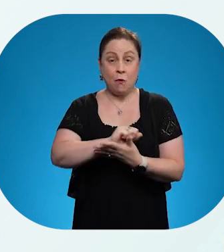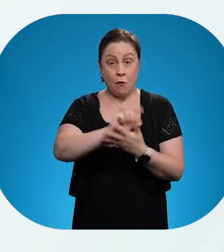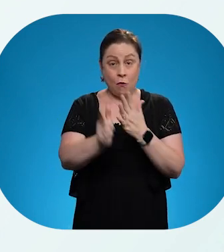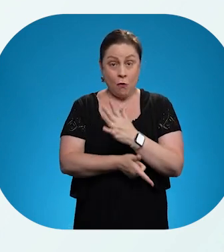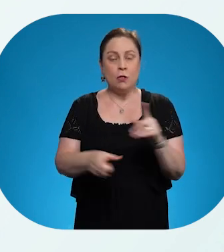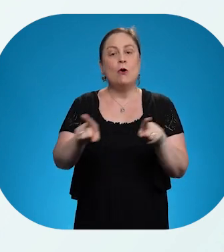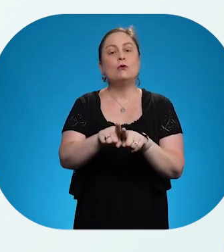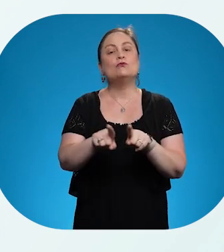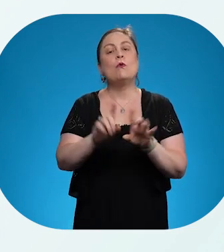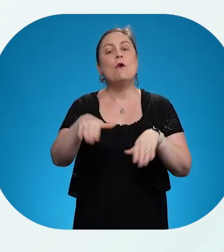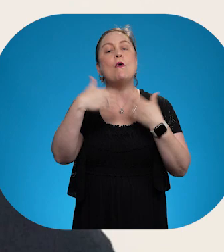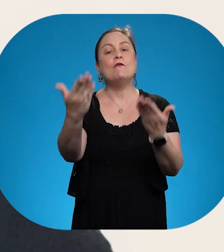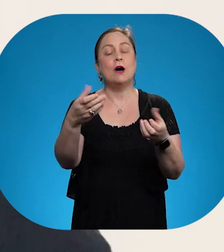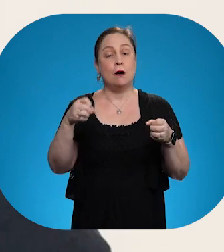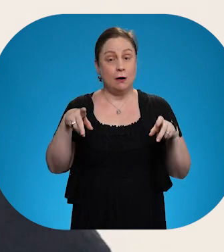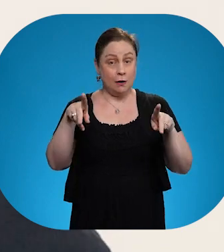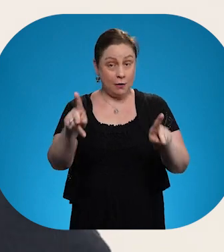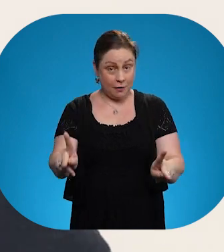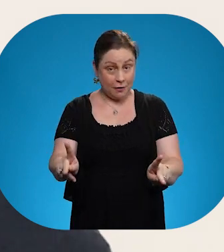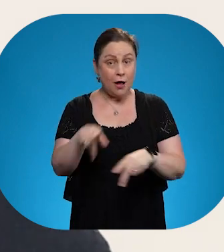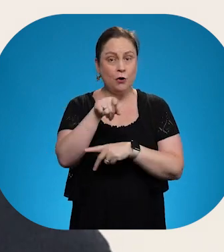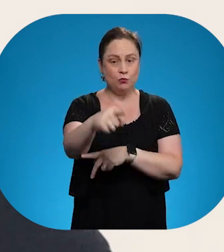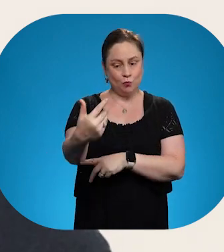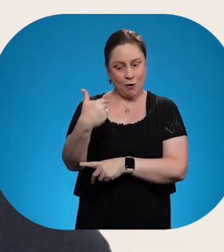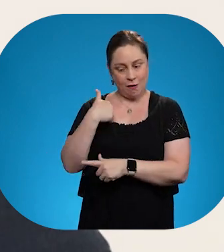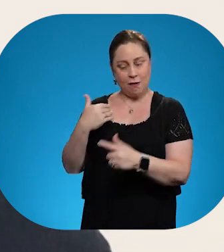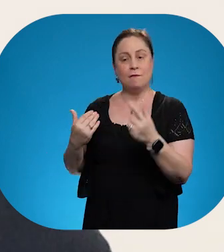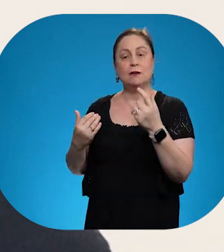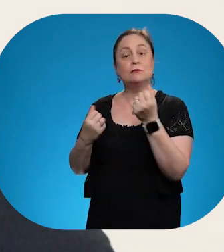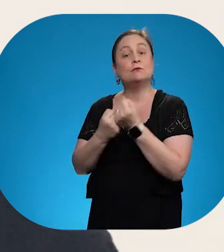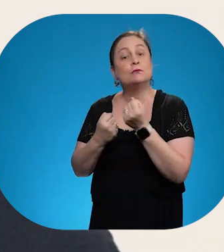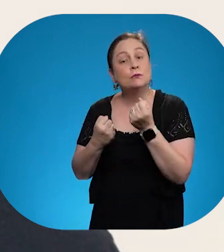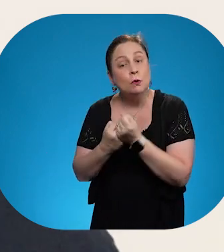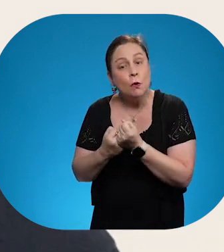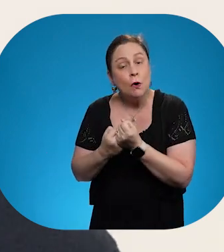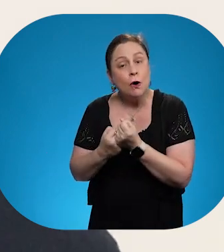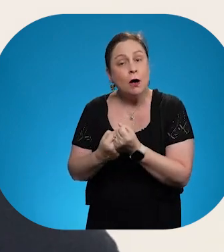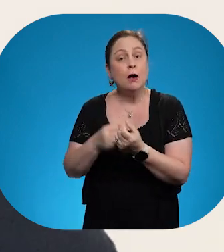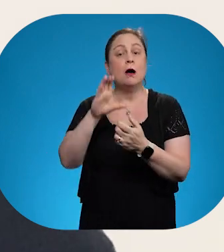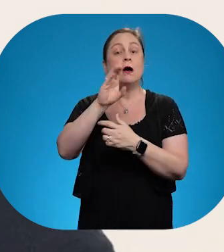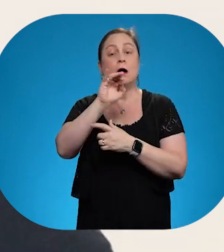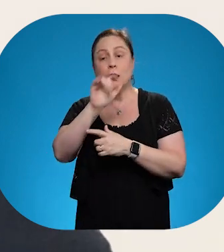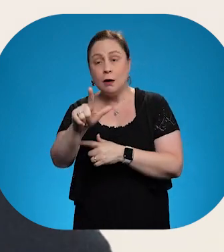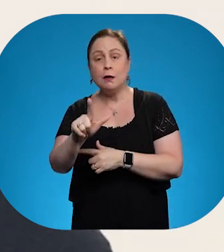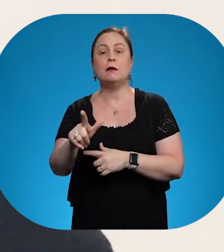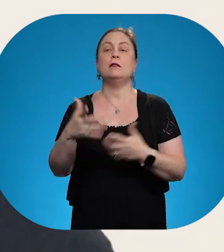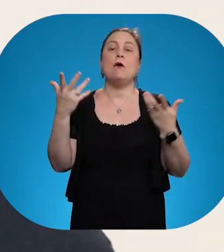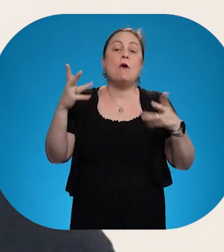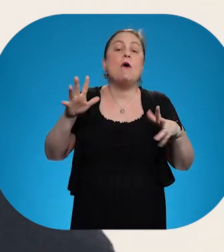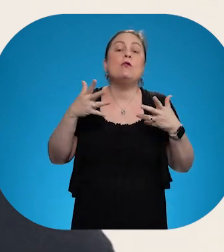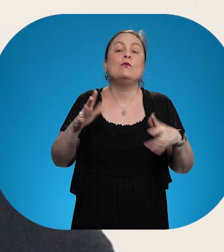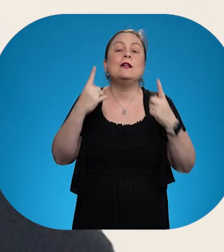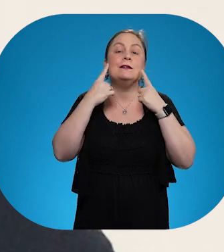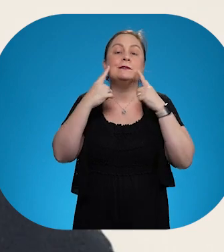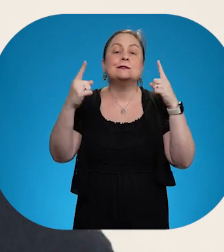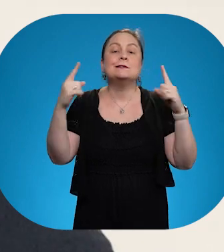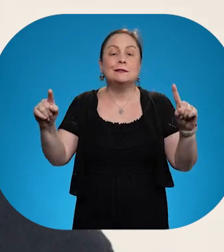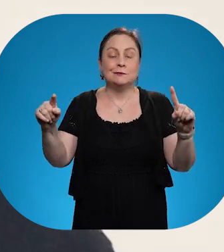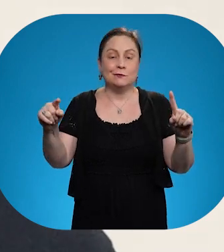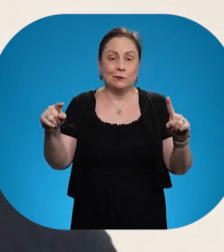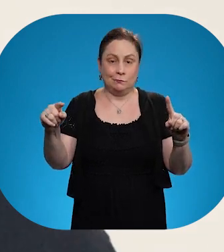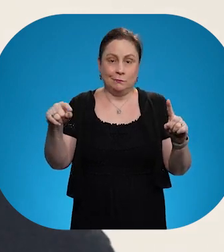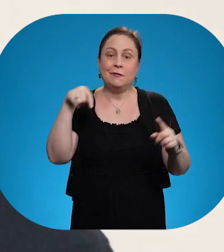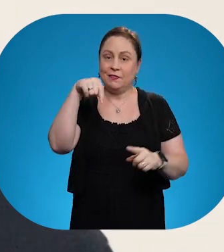all of this, we will also offer opportunities for you to receive support from Centers for Independent Living who've already been successful in this